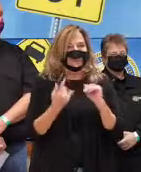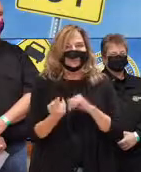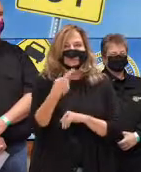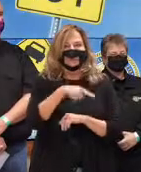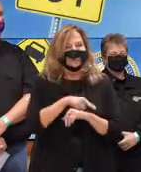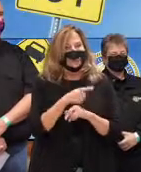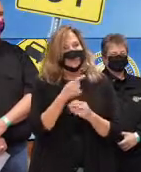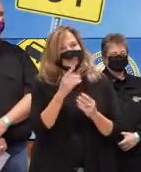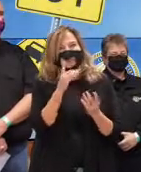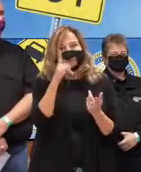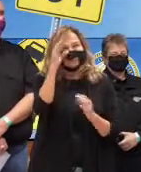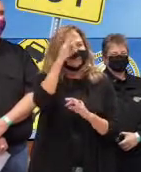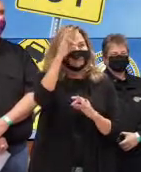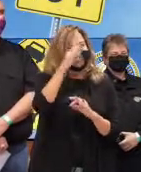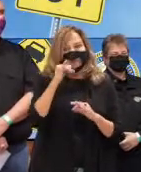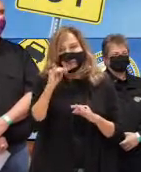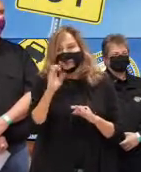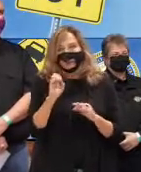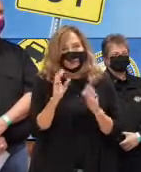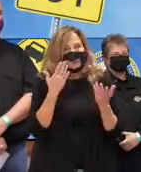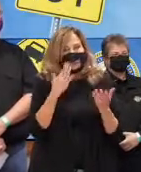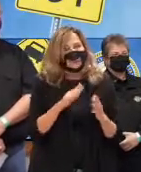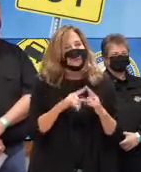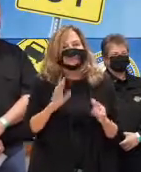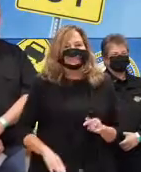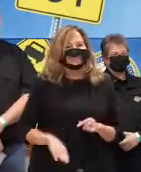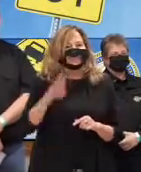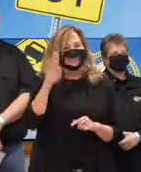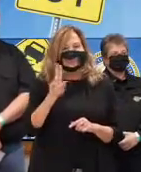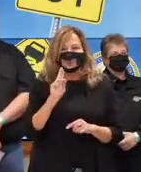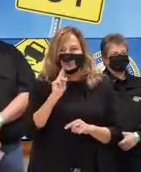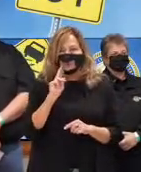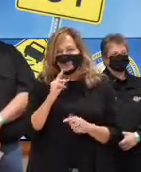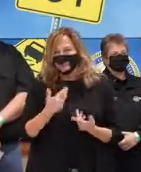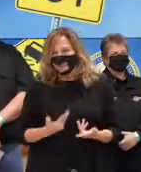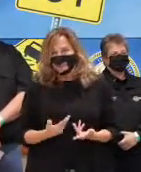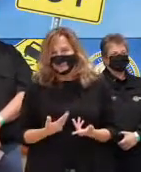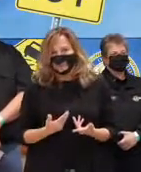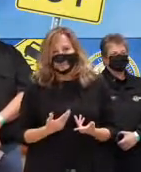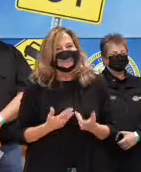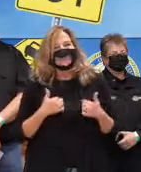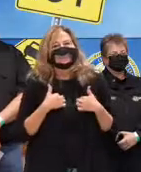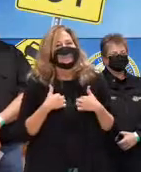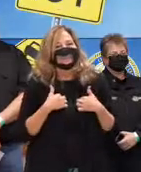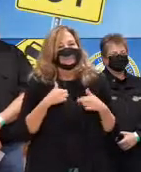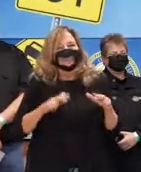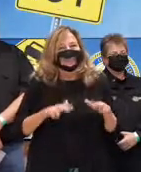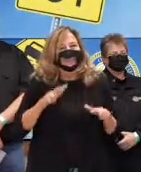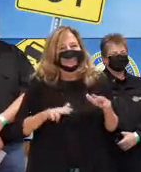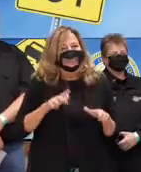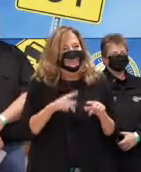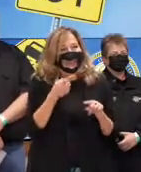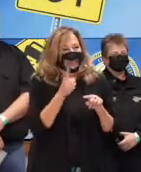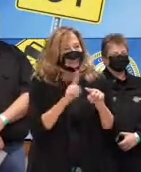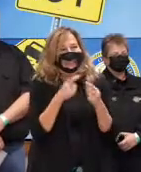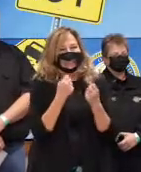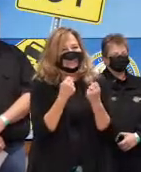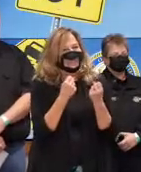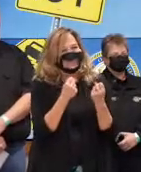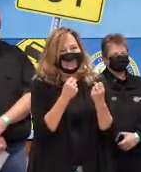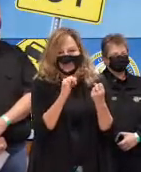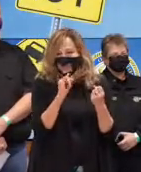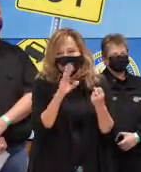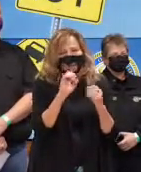see. I agree, I'm a native Houstonian. I have never learned how to drive on ice.